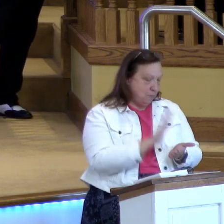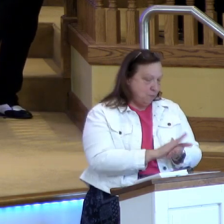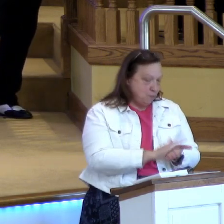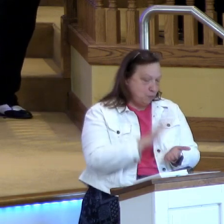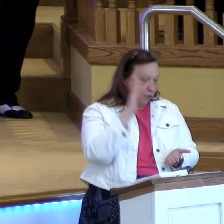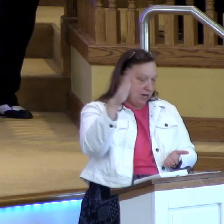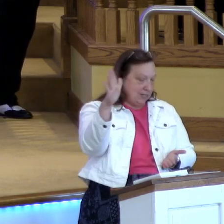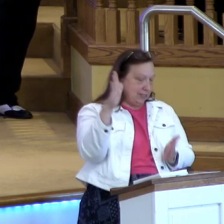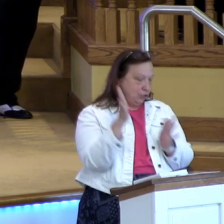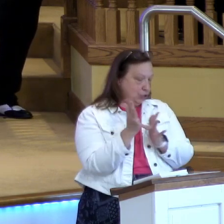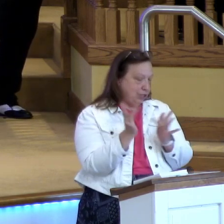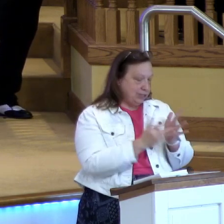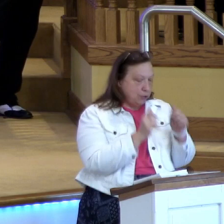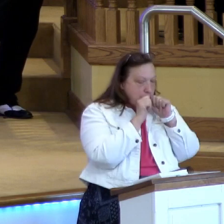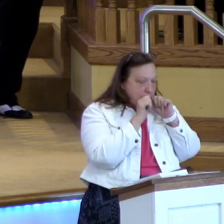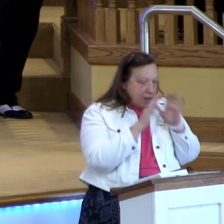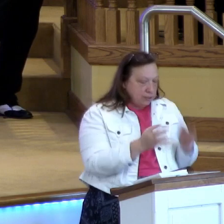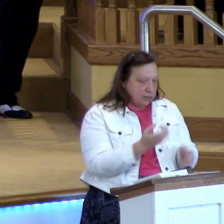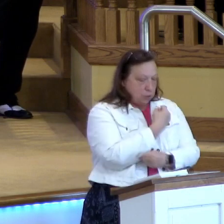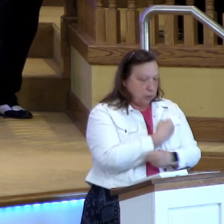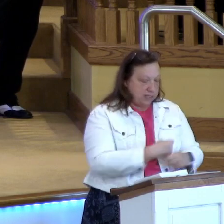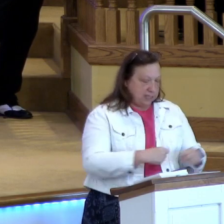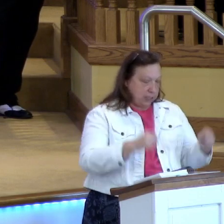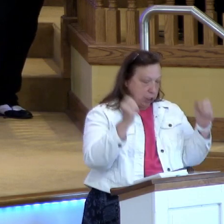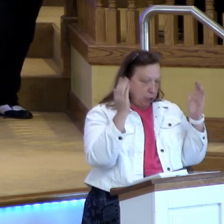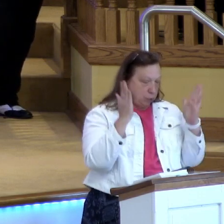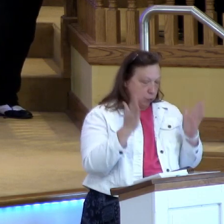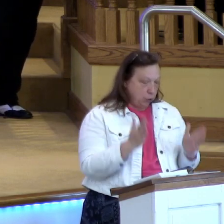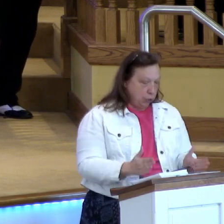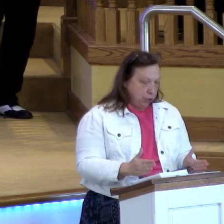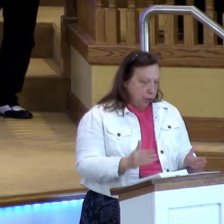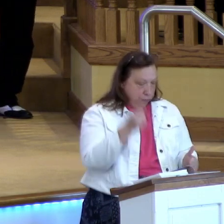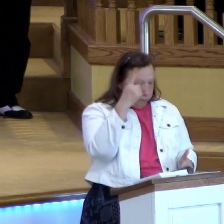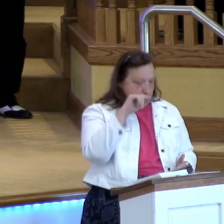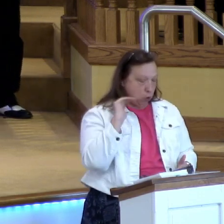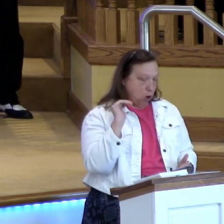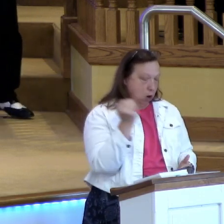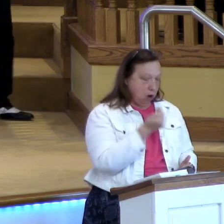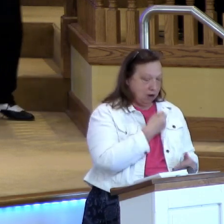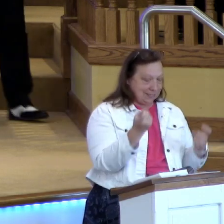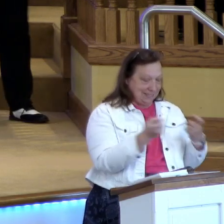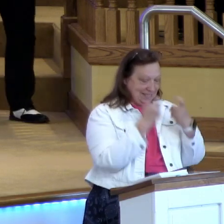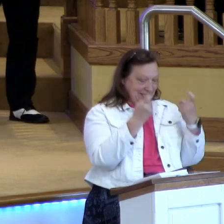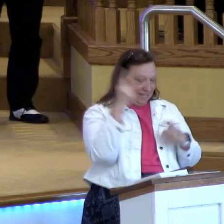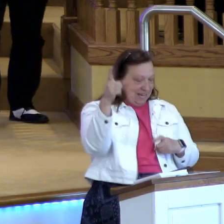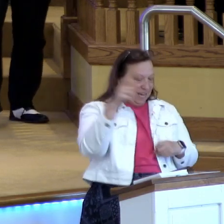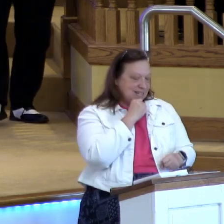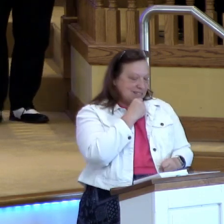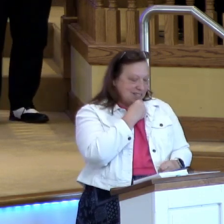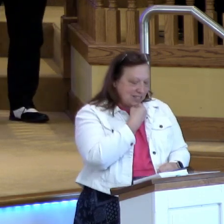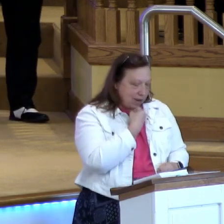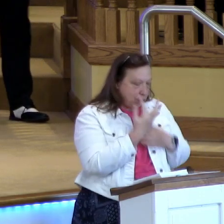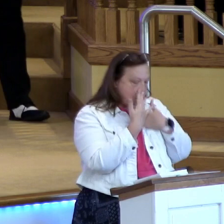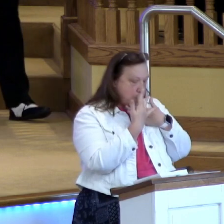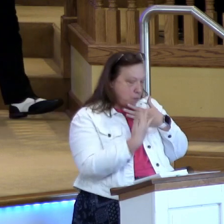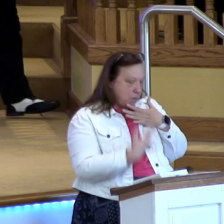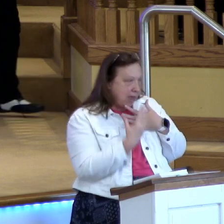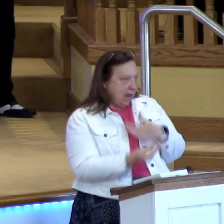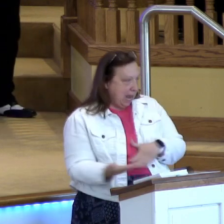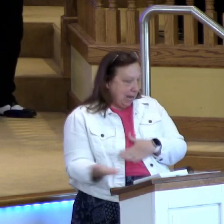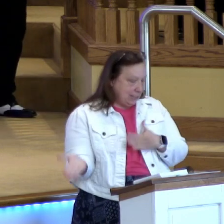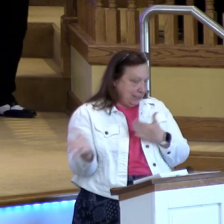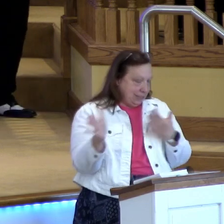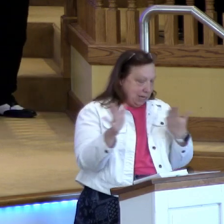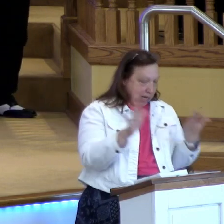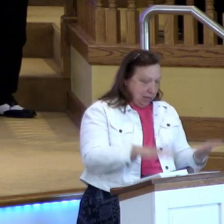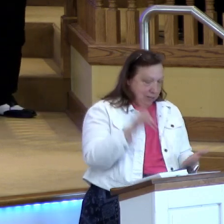Praise him, Jesus our blessed Redeemer. For our sins he suffered and bled and died.